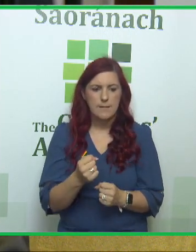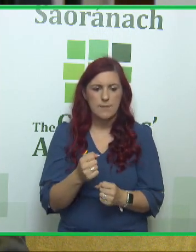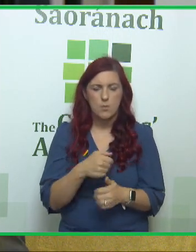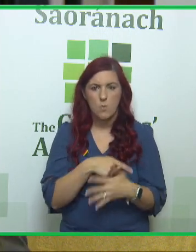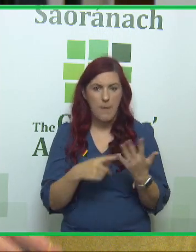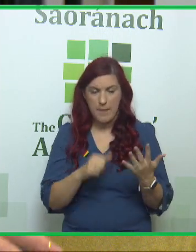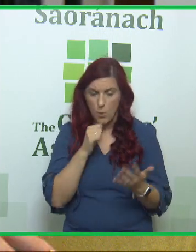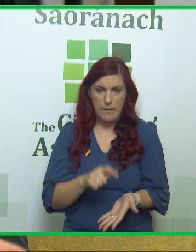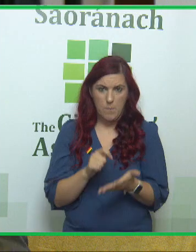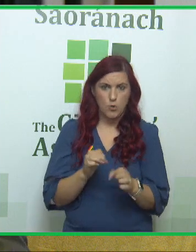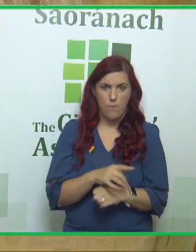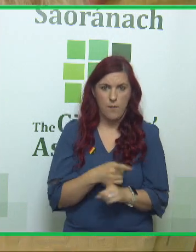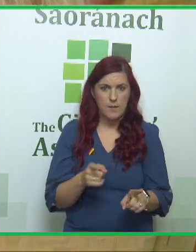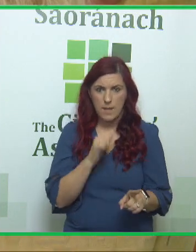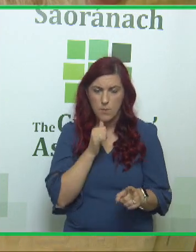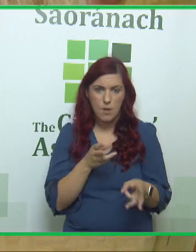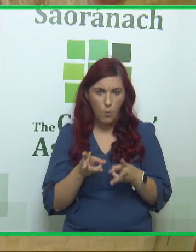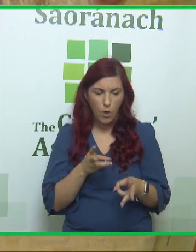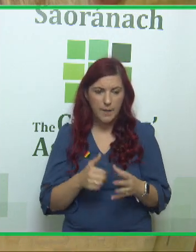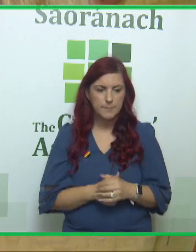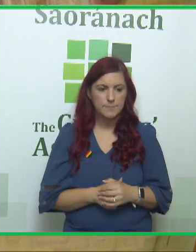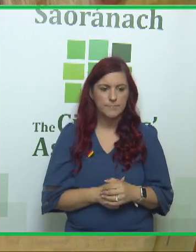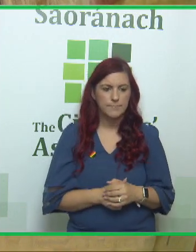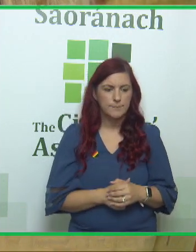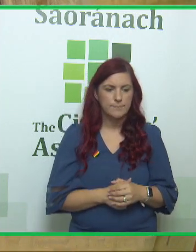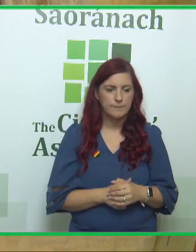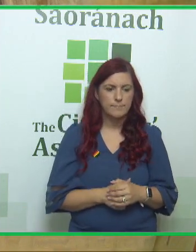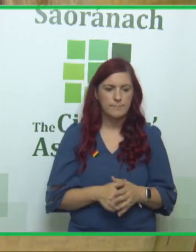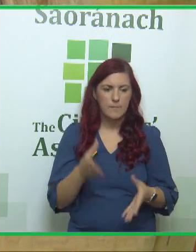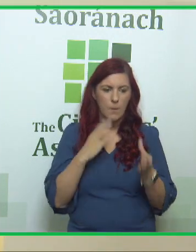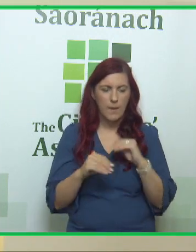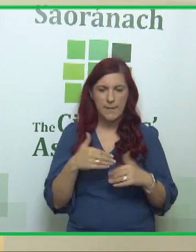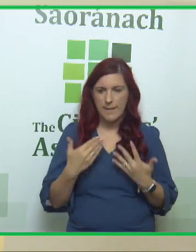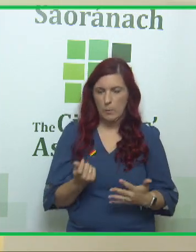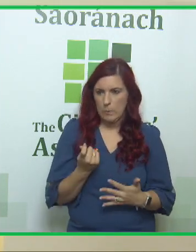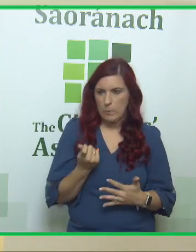budget for. So that's what's not working. Brilliant, just getting all that totality. It is coming up to